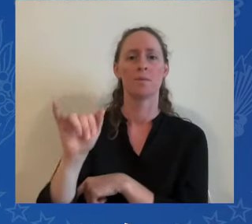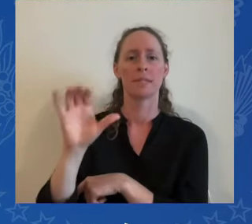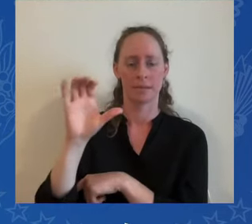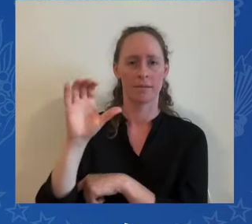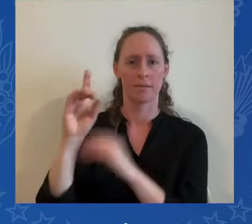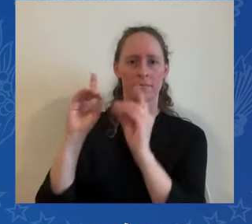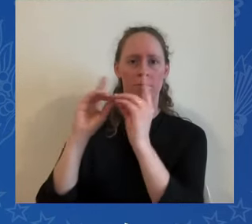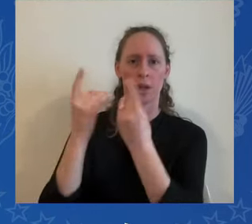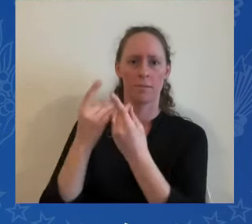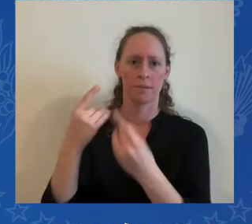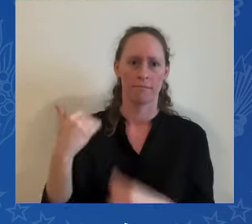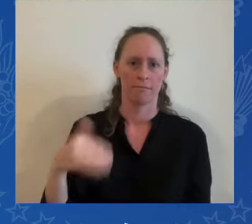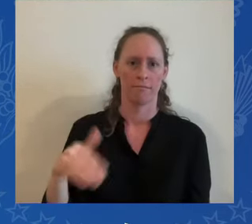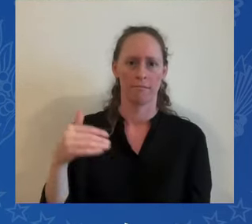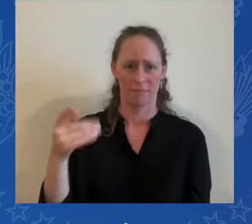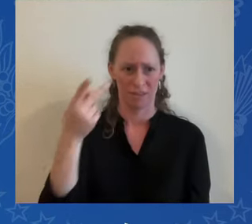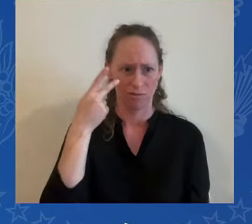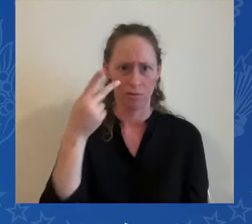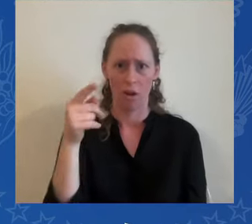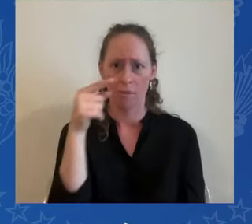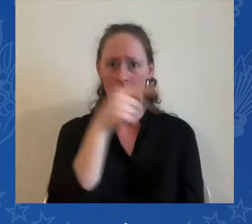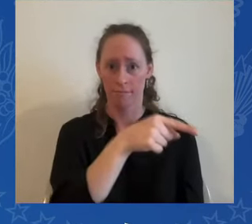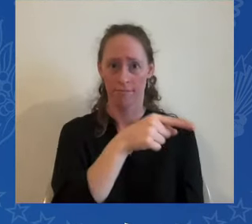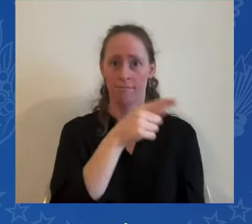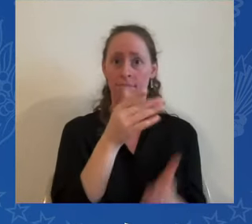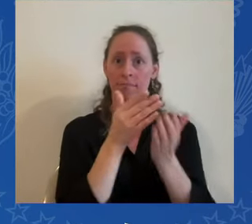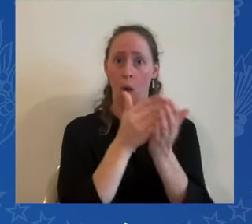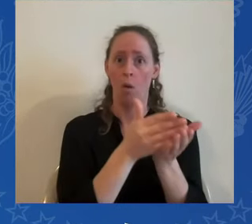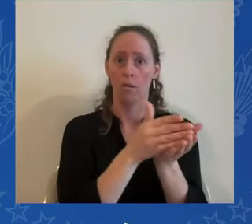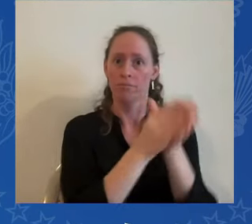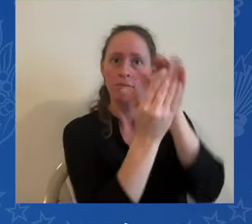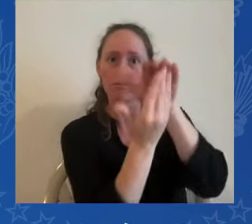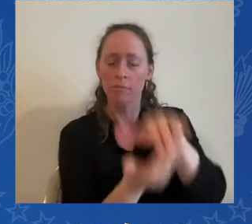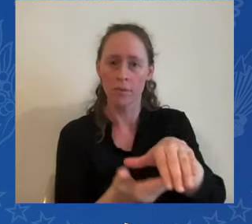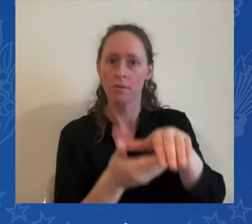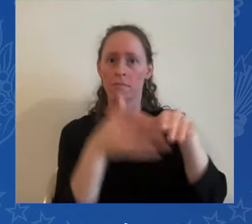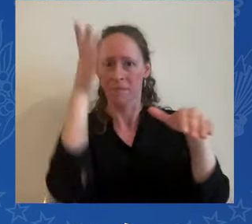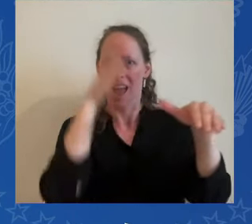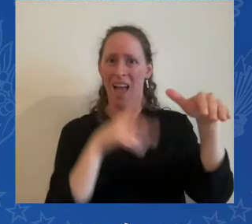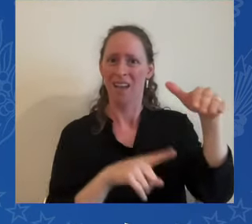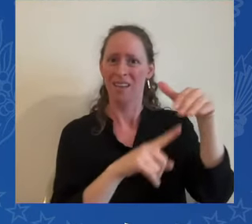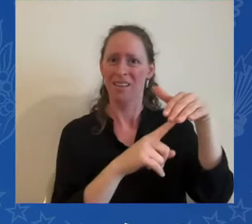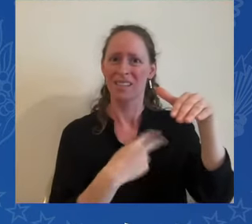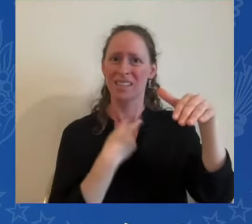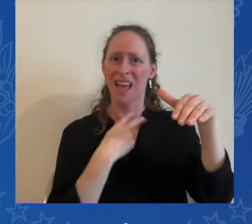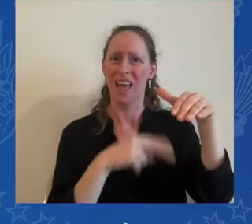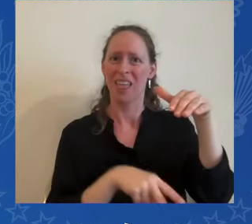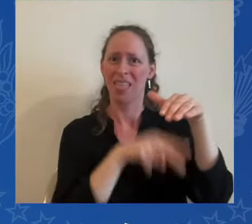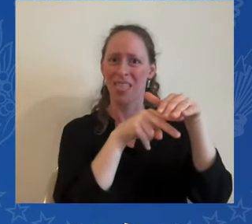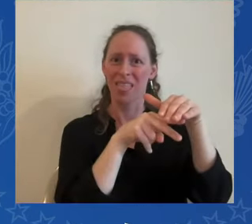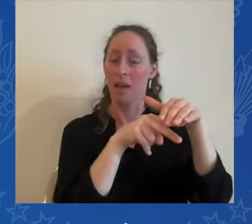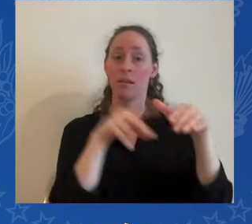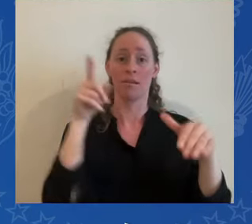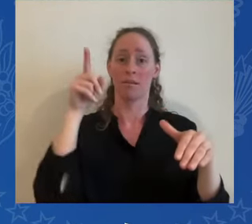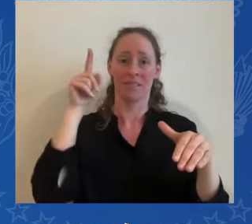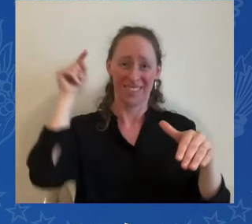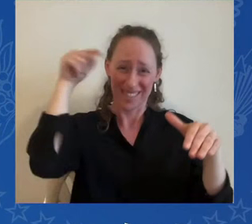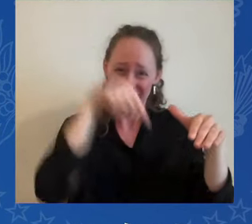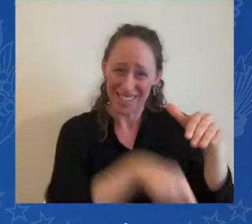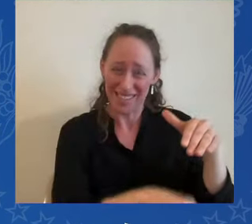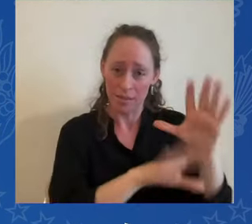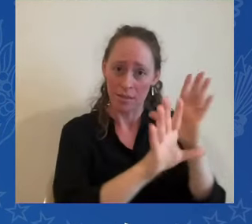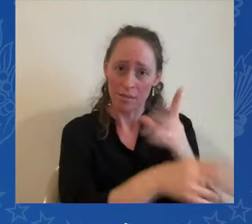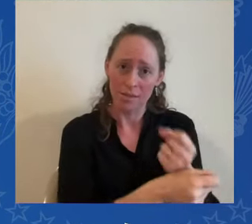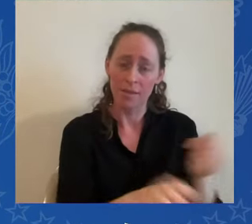and pulling him through treacherous waters to safety. His courage and decisive action saved the man's life and demonstrated a commitment to the